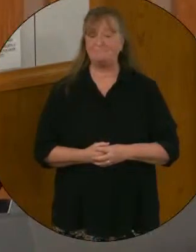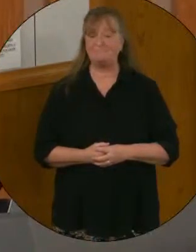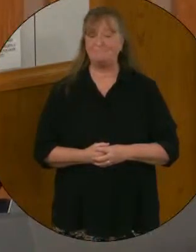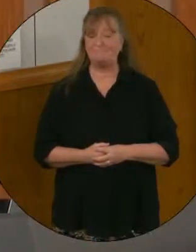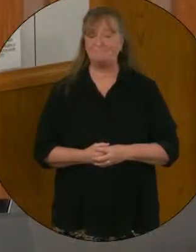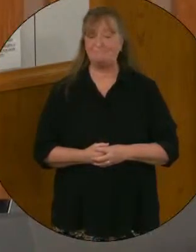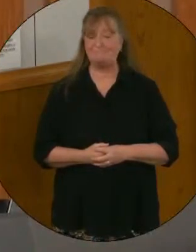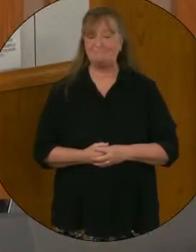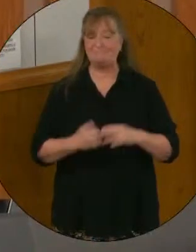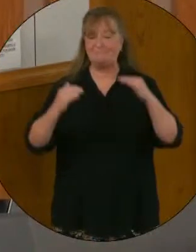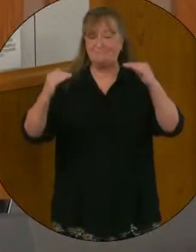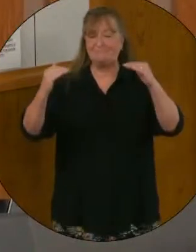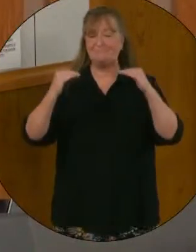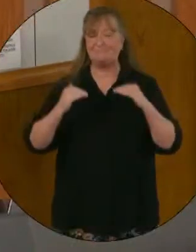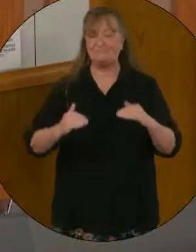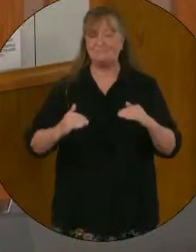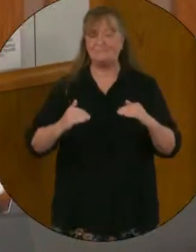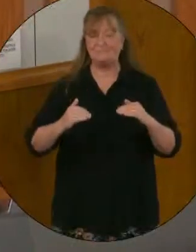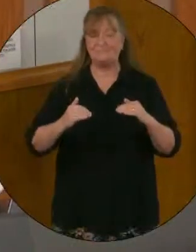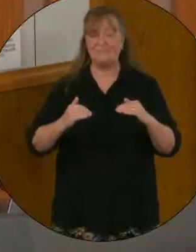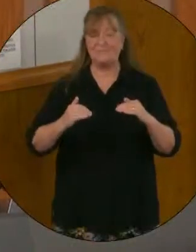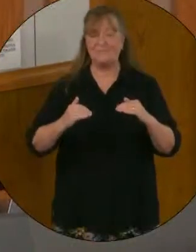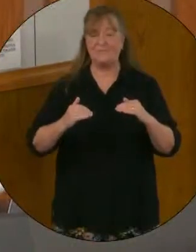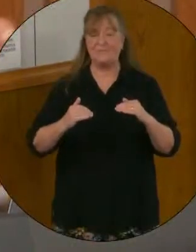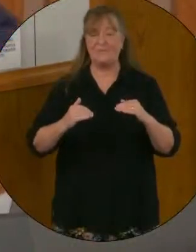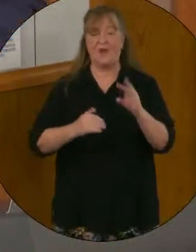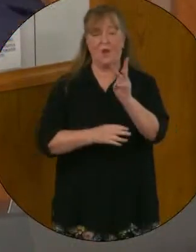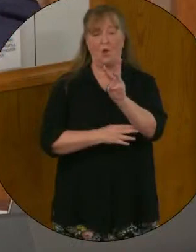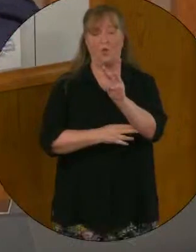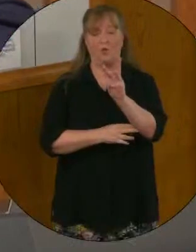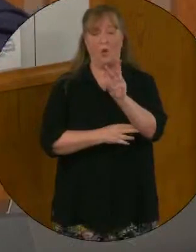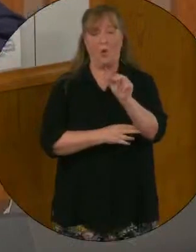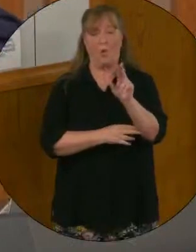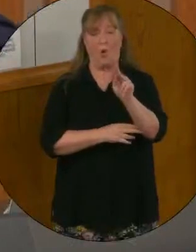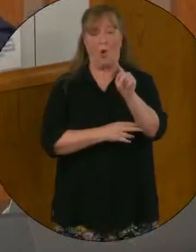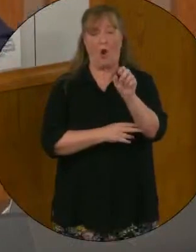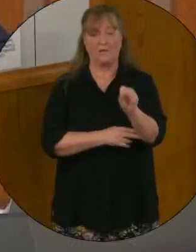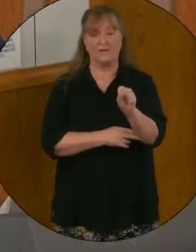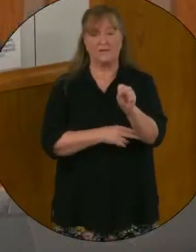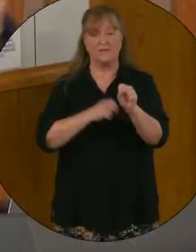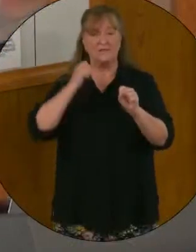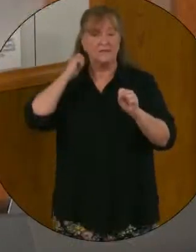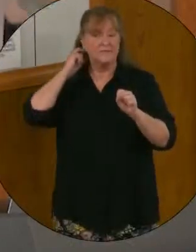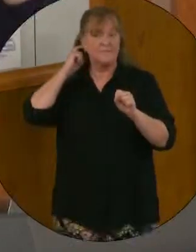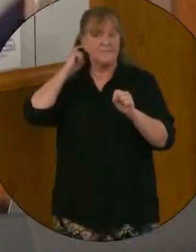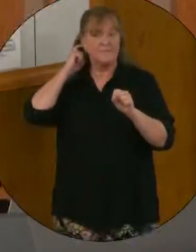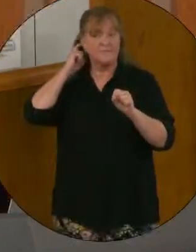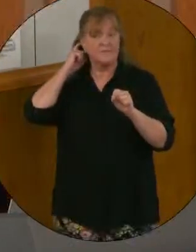We are going to move on to the warrants. Trustee Bustamante Adams.